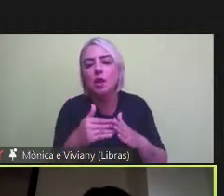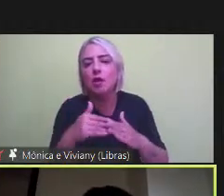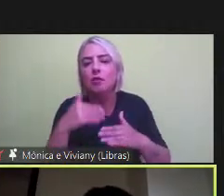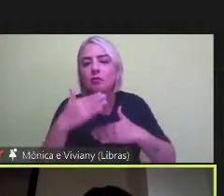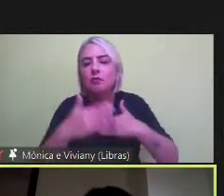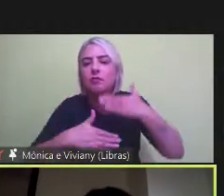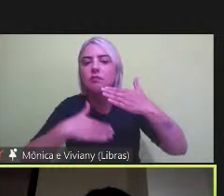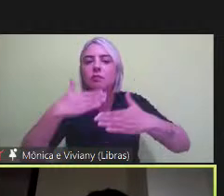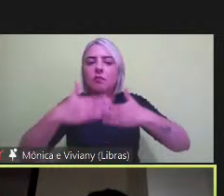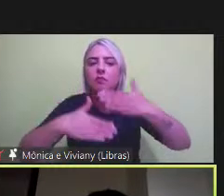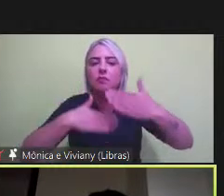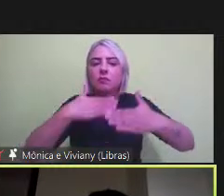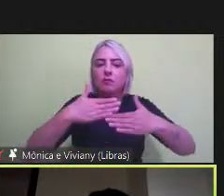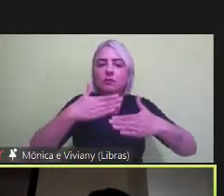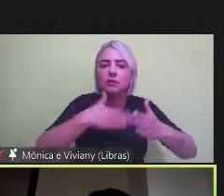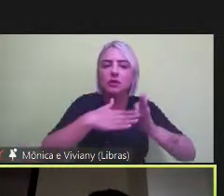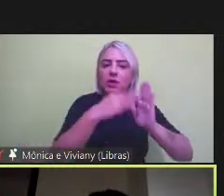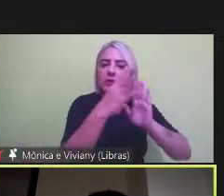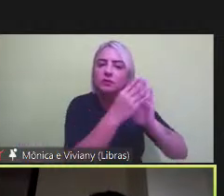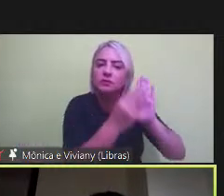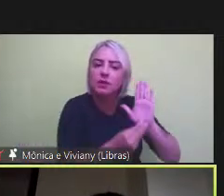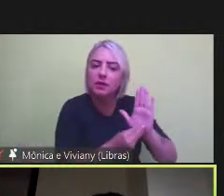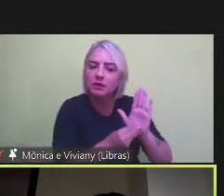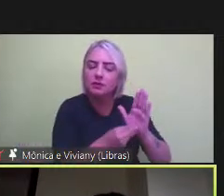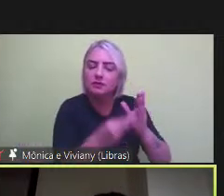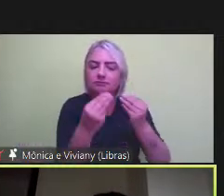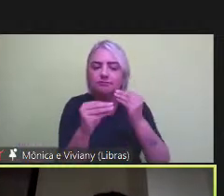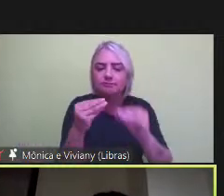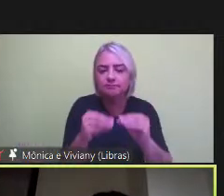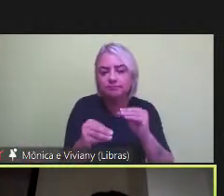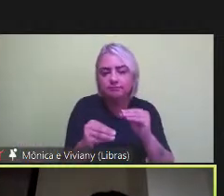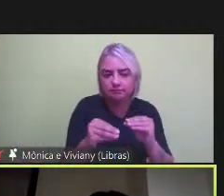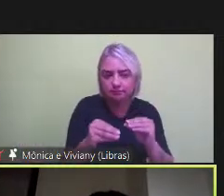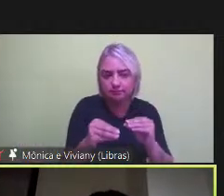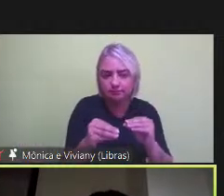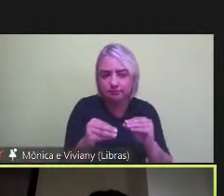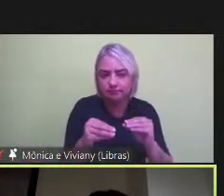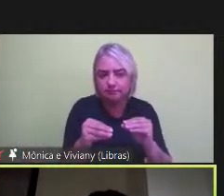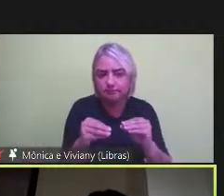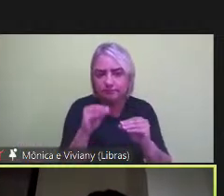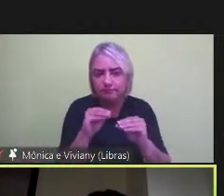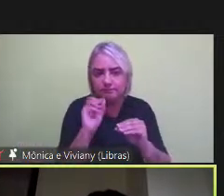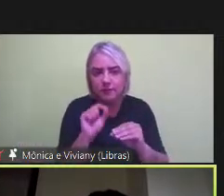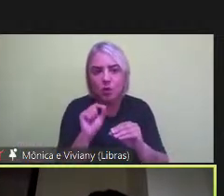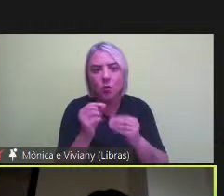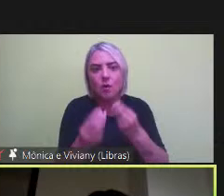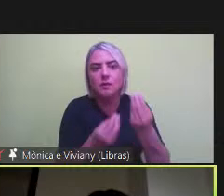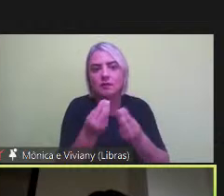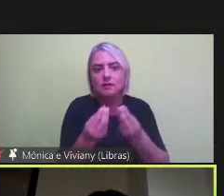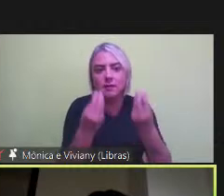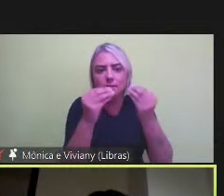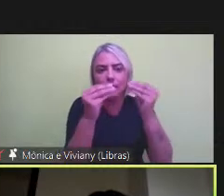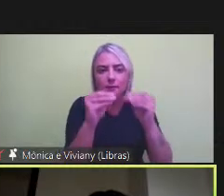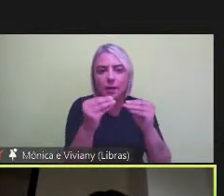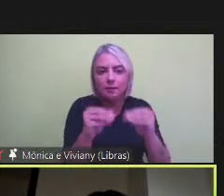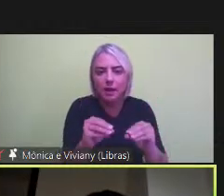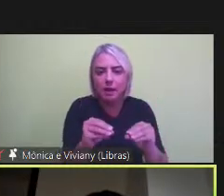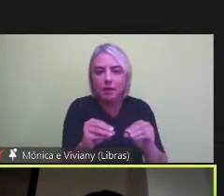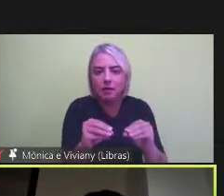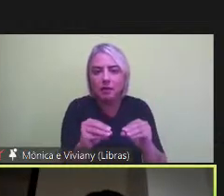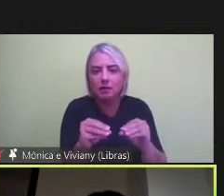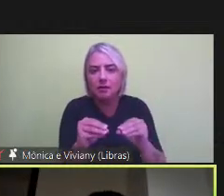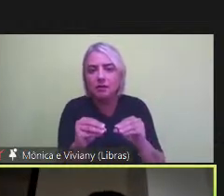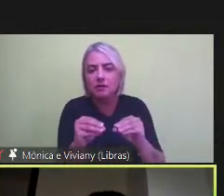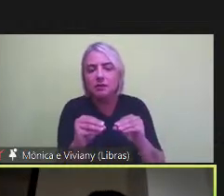the procedure and all the model that must be